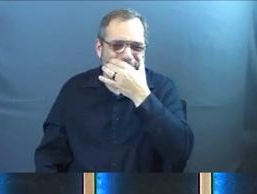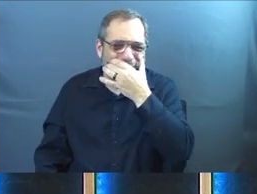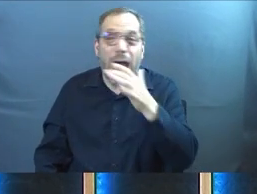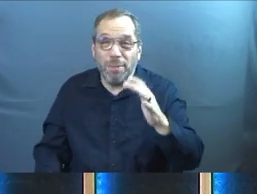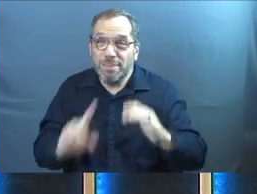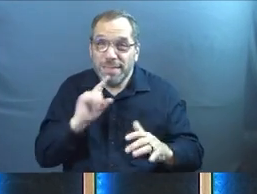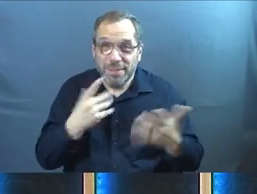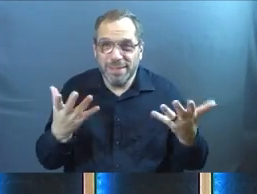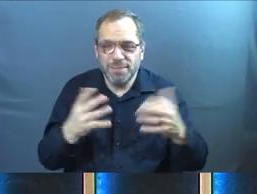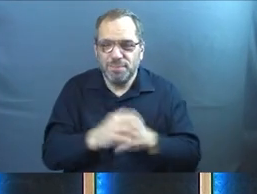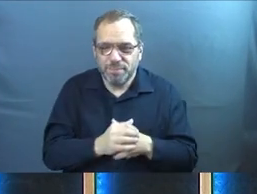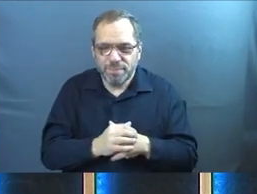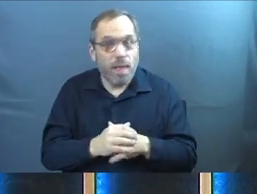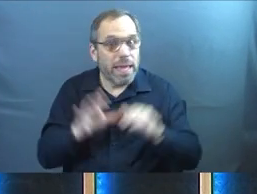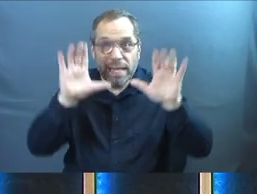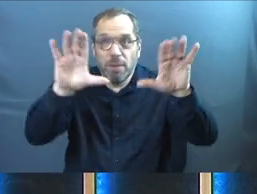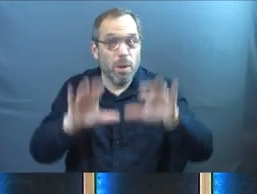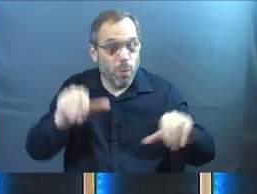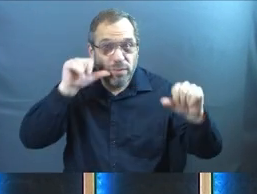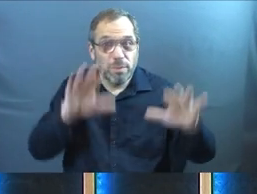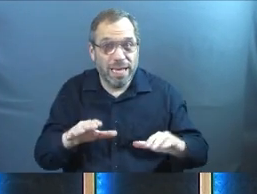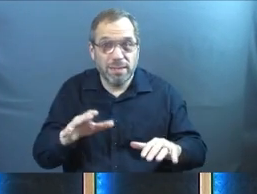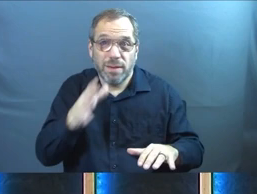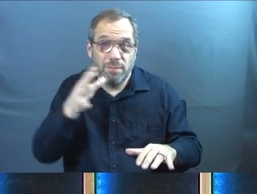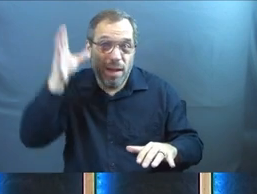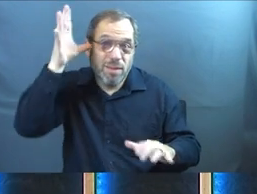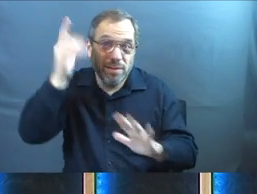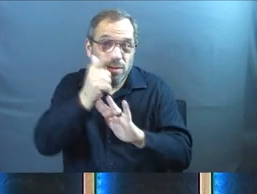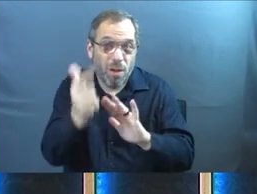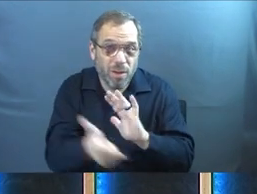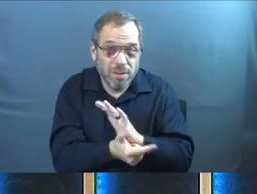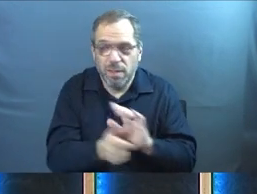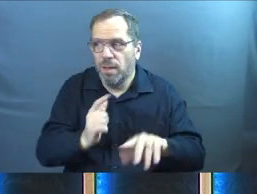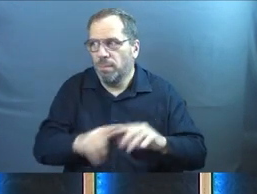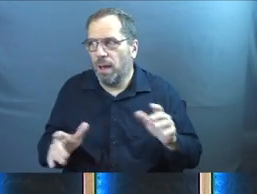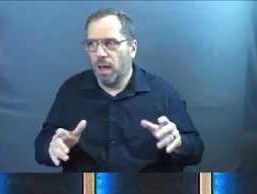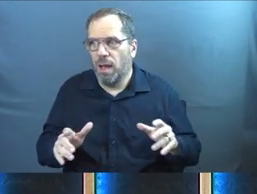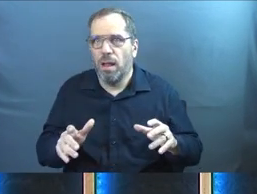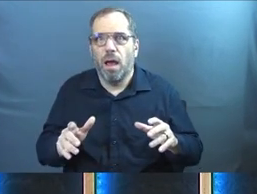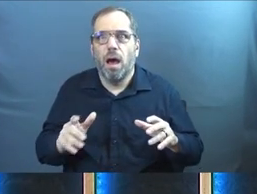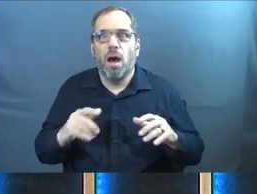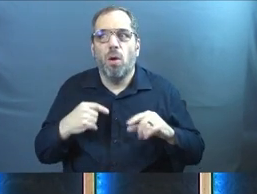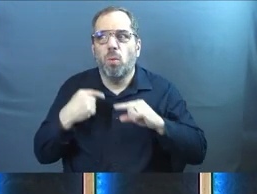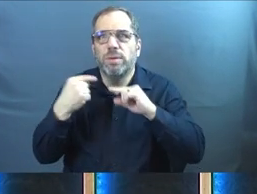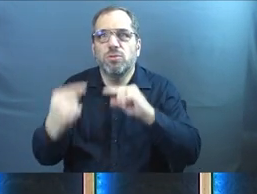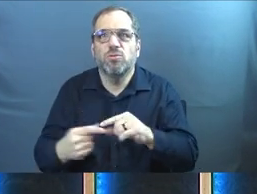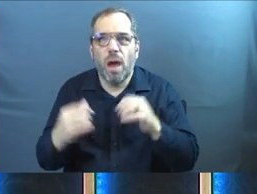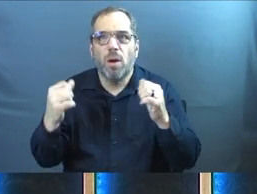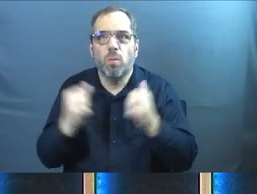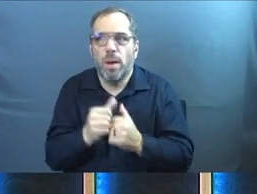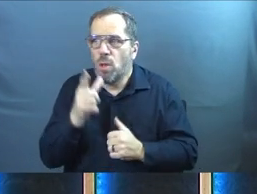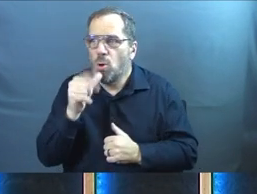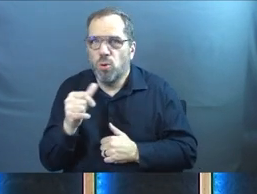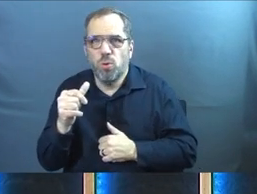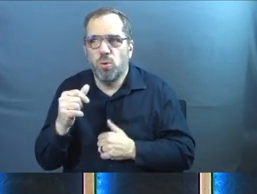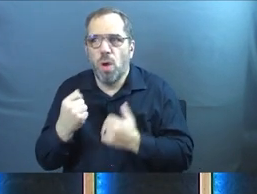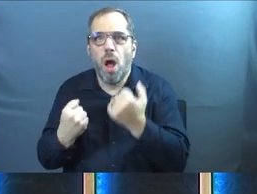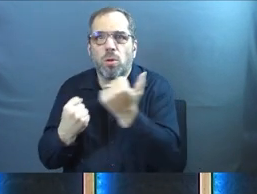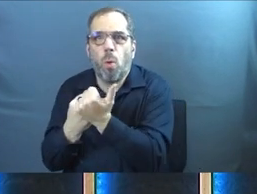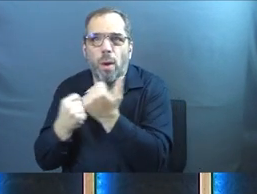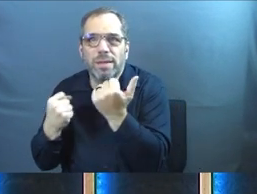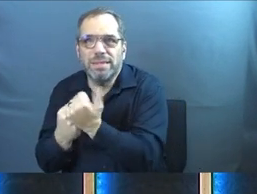I mean that can be a wonderful blessing, but when we struggle with who's got our